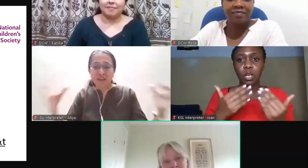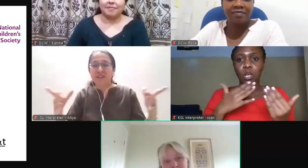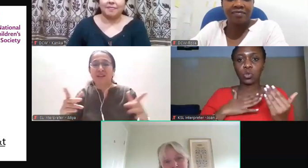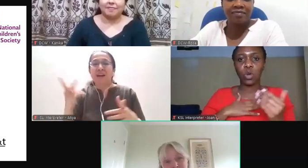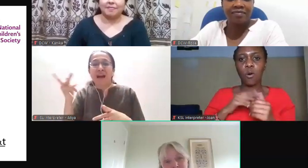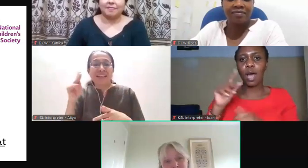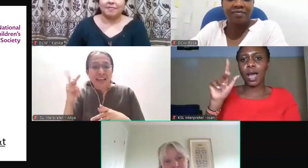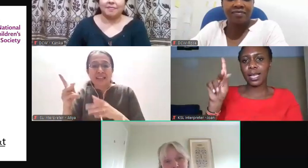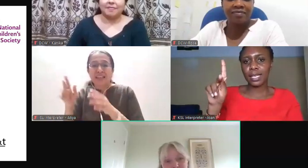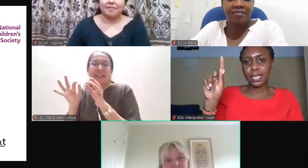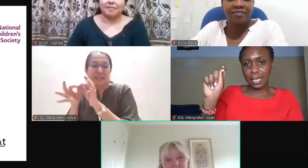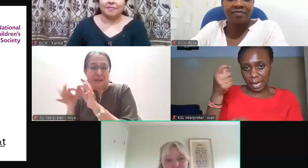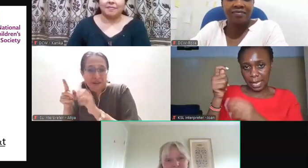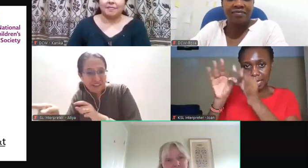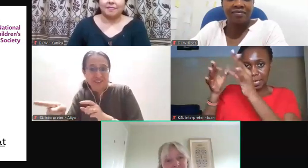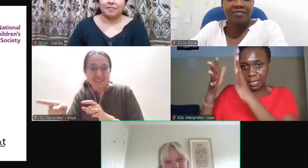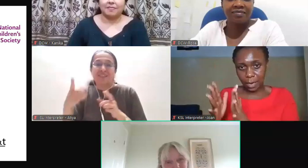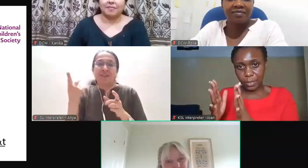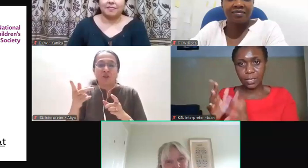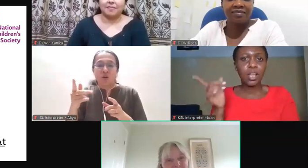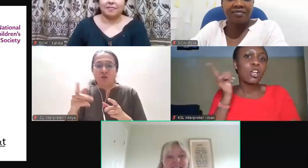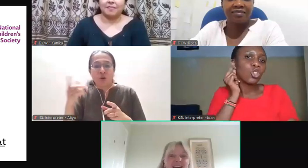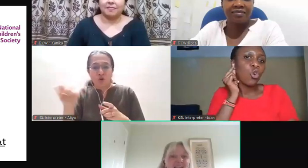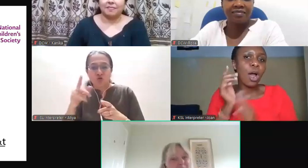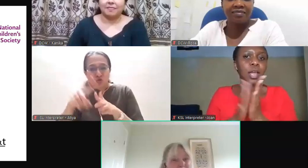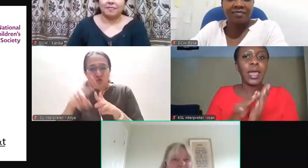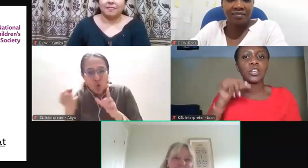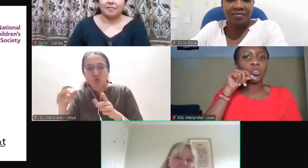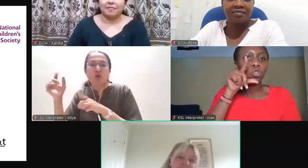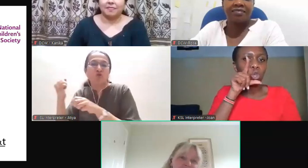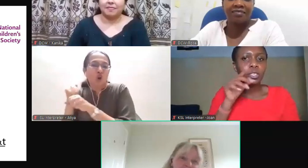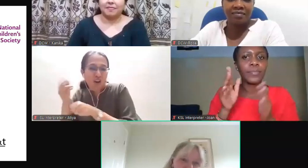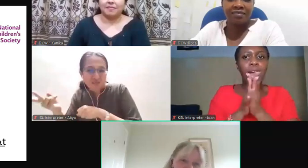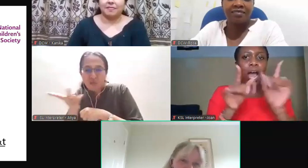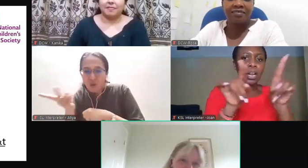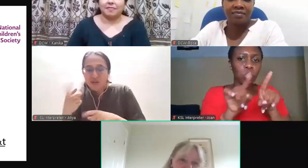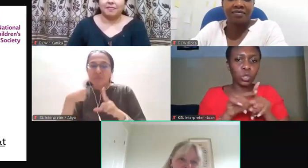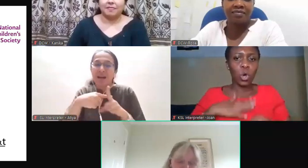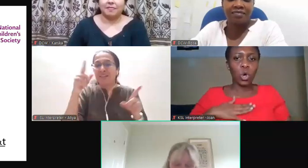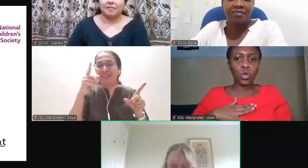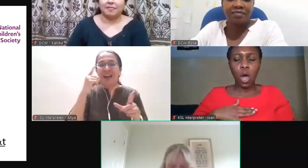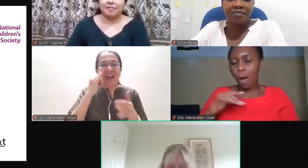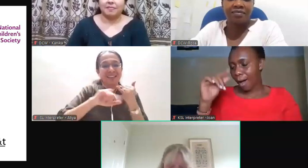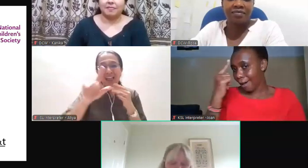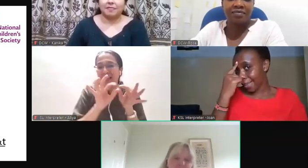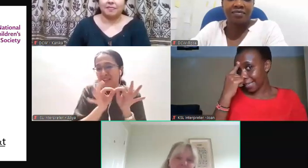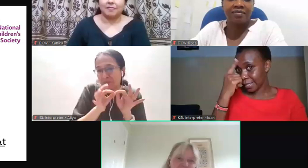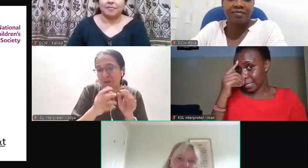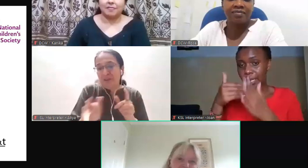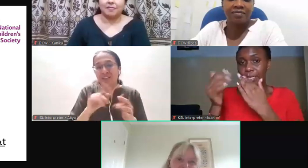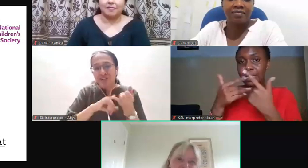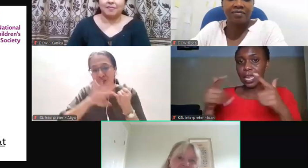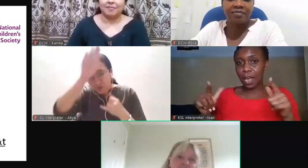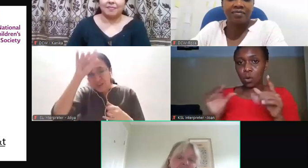Kenyan Sign Language interpreters, Joan and George, and also to our Indian Sign Language interpreters, Shivoy